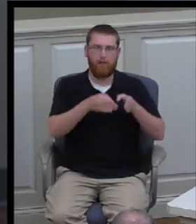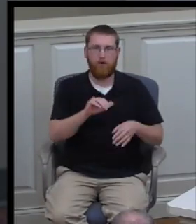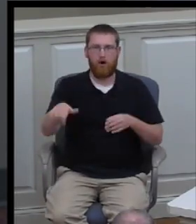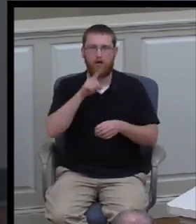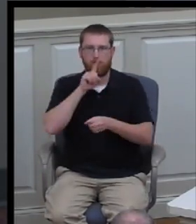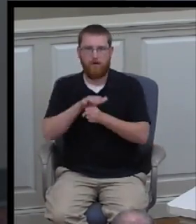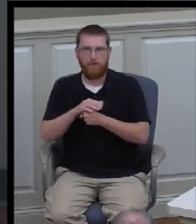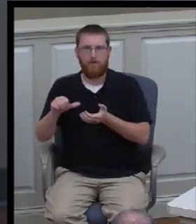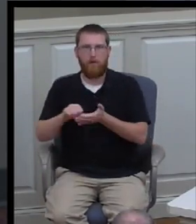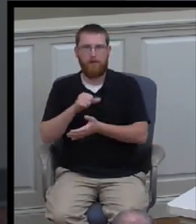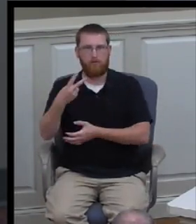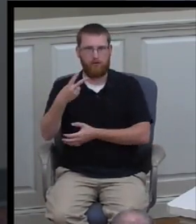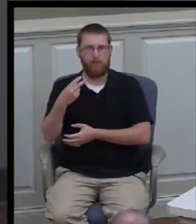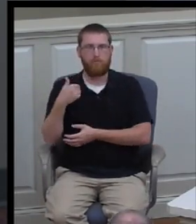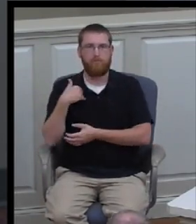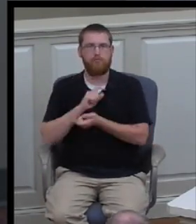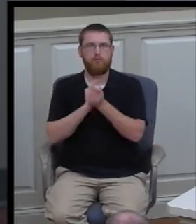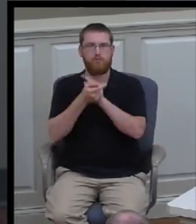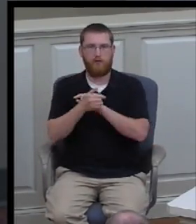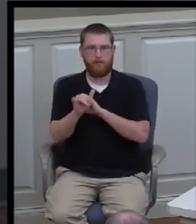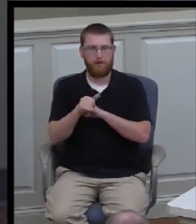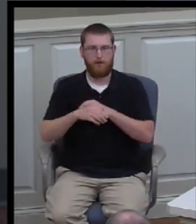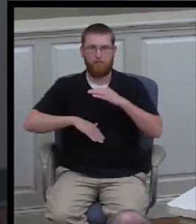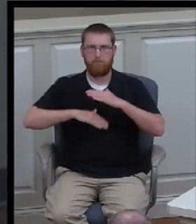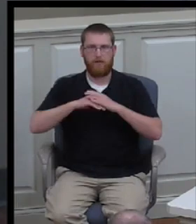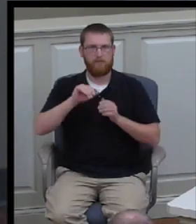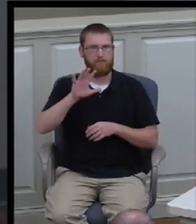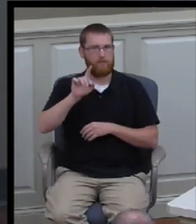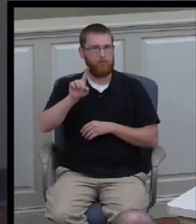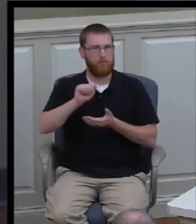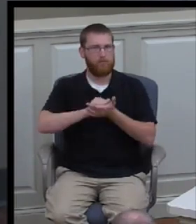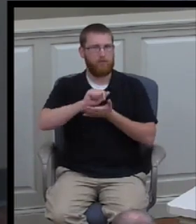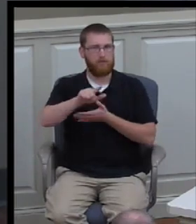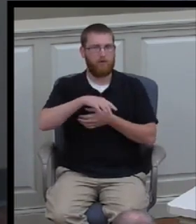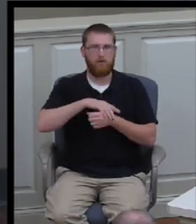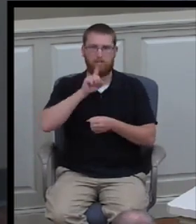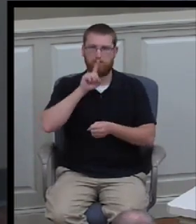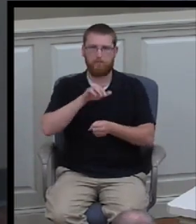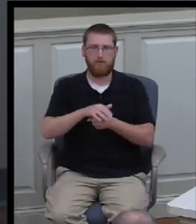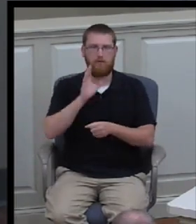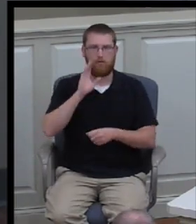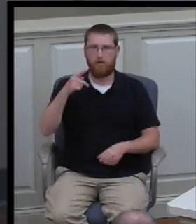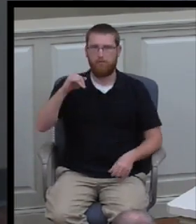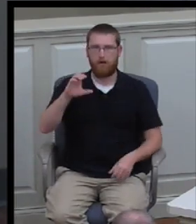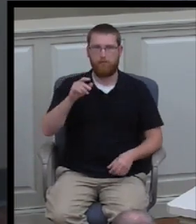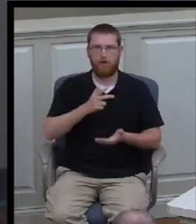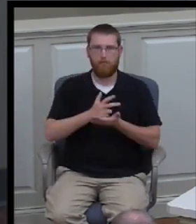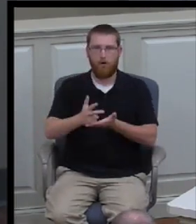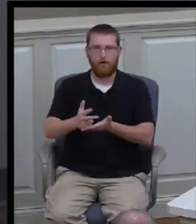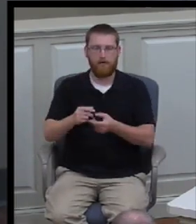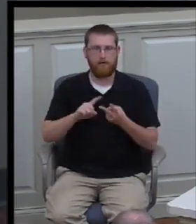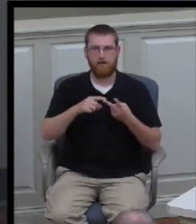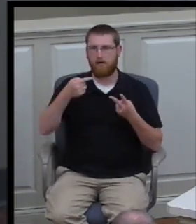on page 2 of your staff report changed. So again, no more than 51. They guaranteed there would still be the public parking,